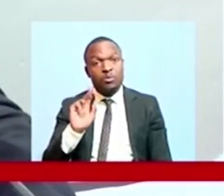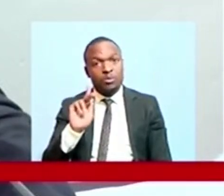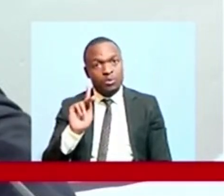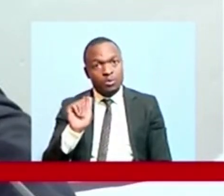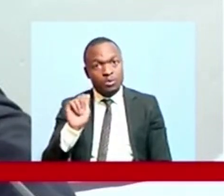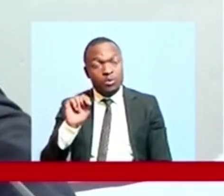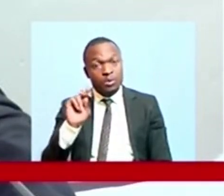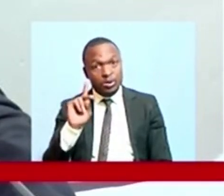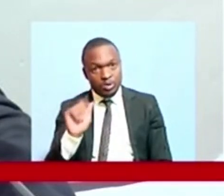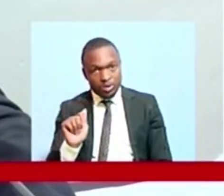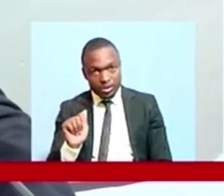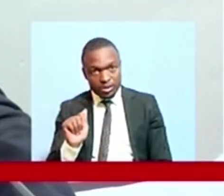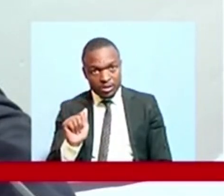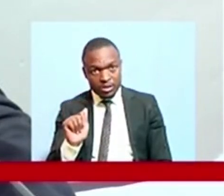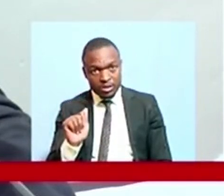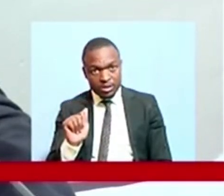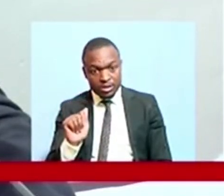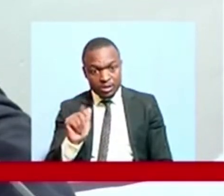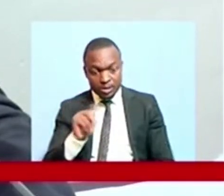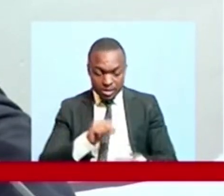Coast Transport and Suppliers